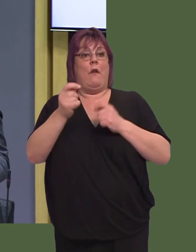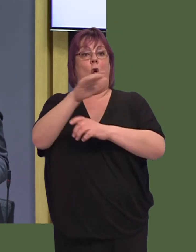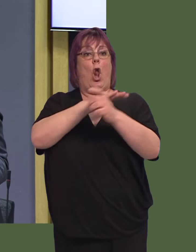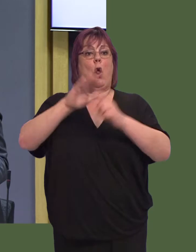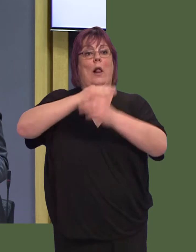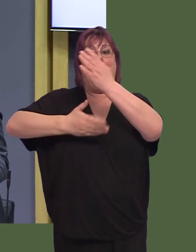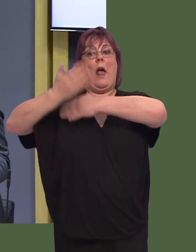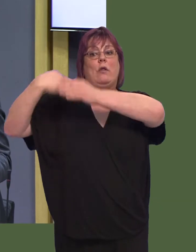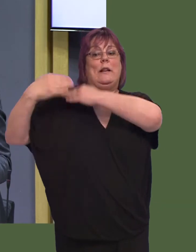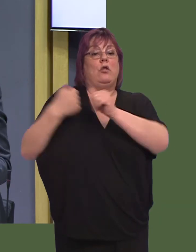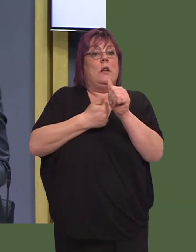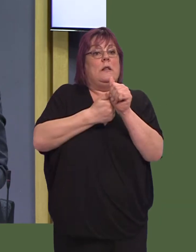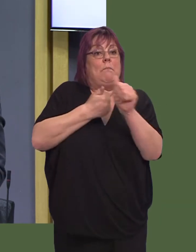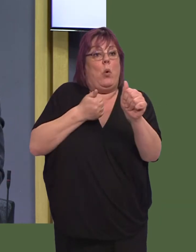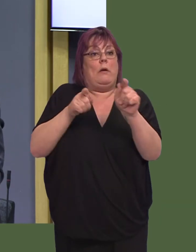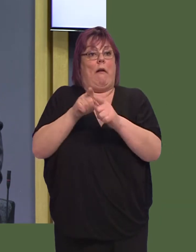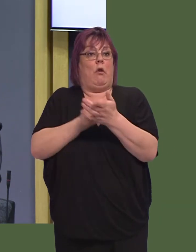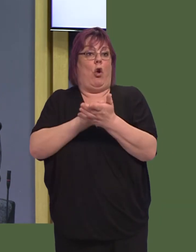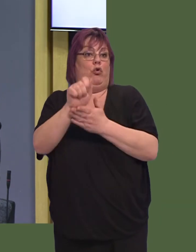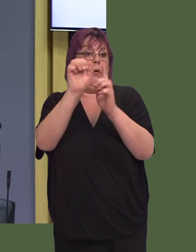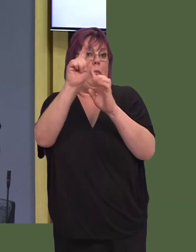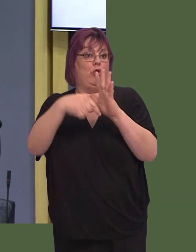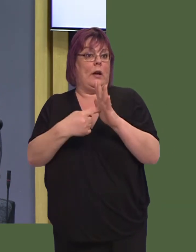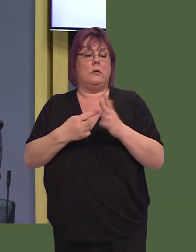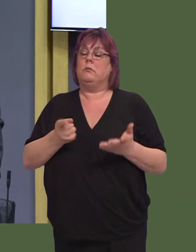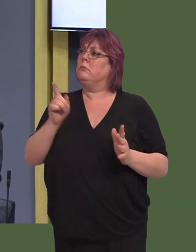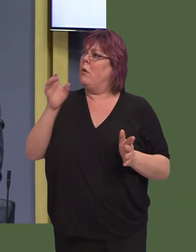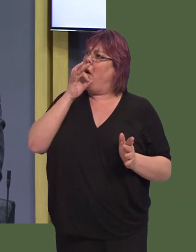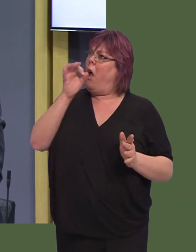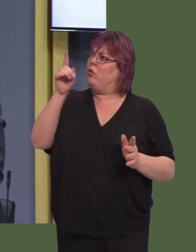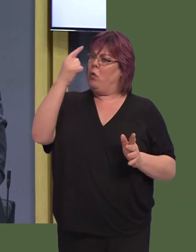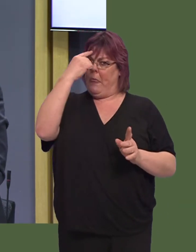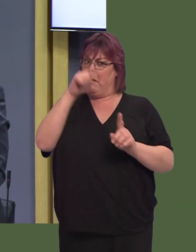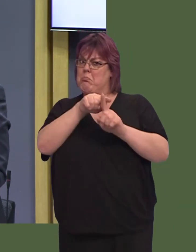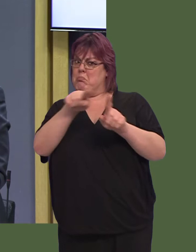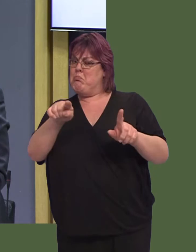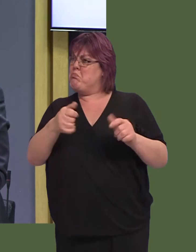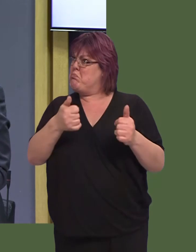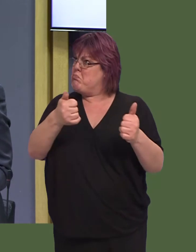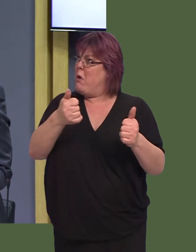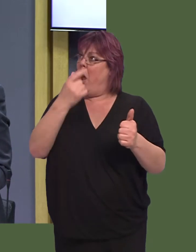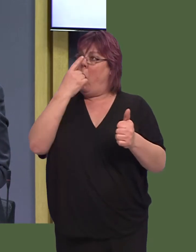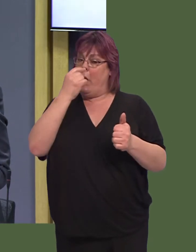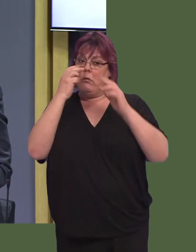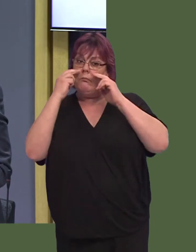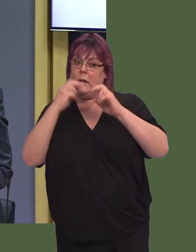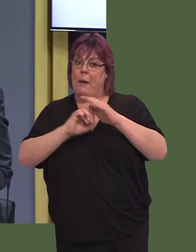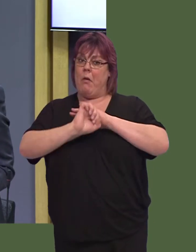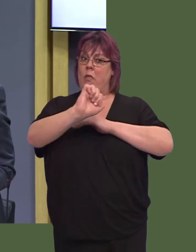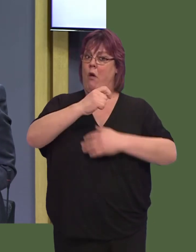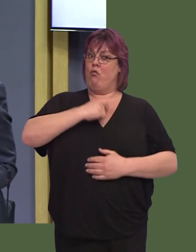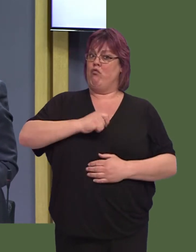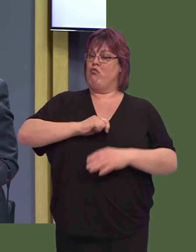facilitator for local heritage, sport and cultural projects. Do you think this is an area that we should be examining with regard to